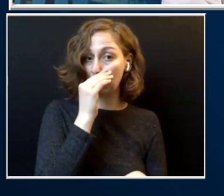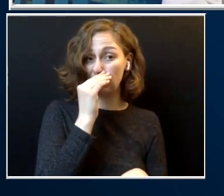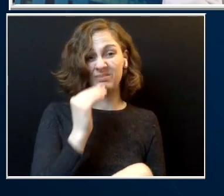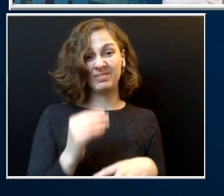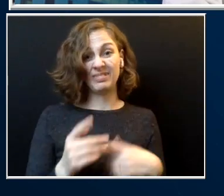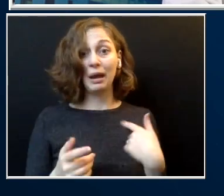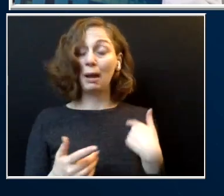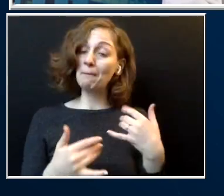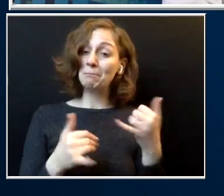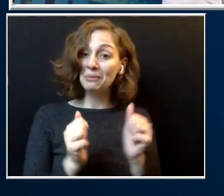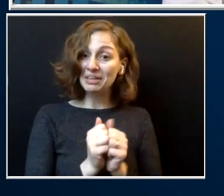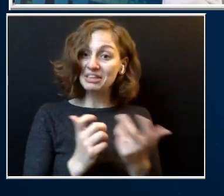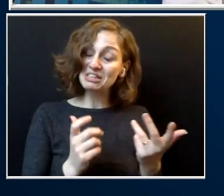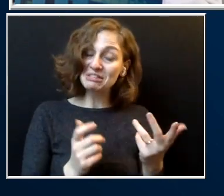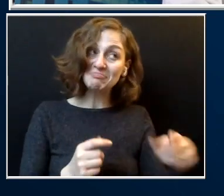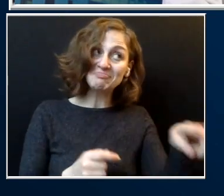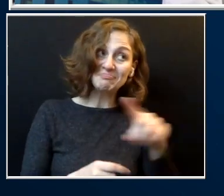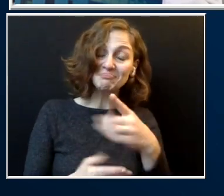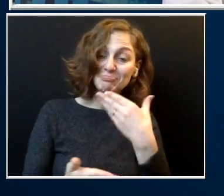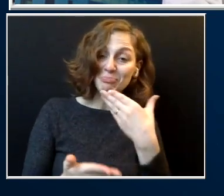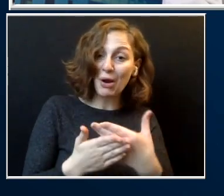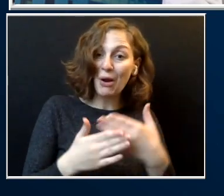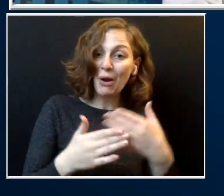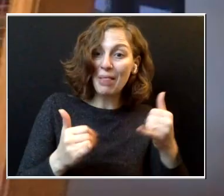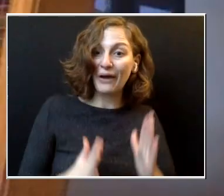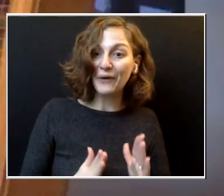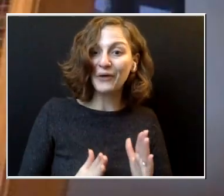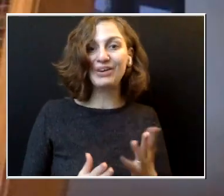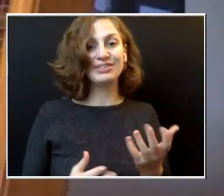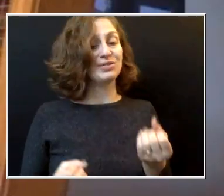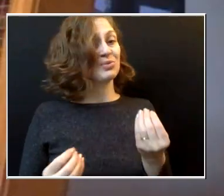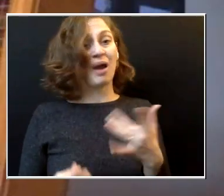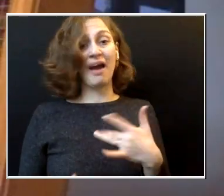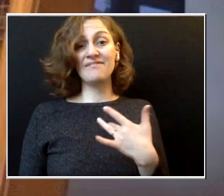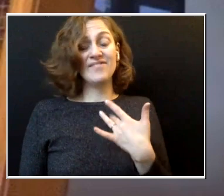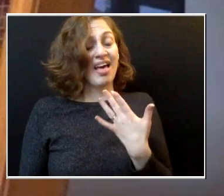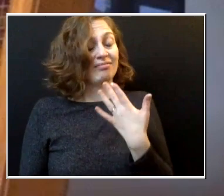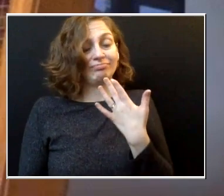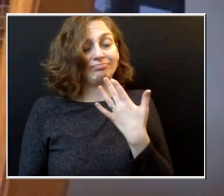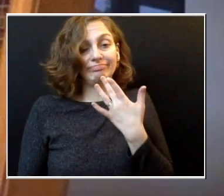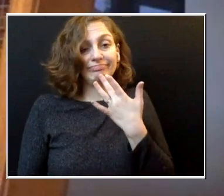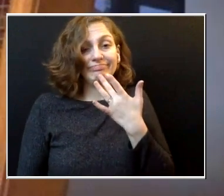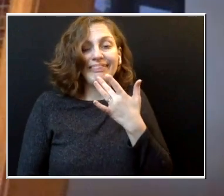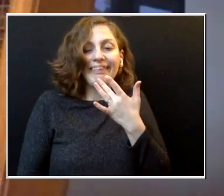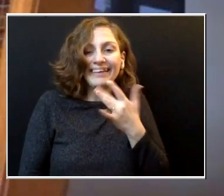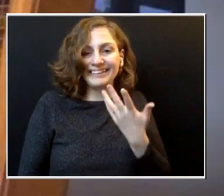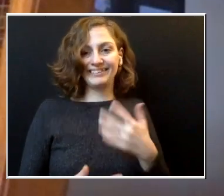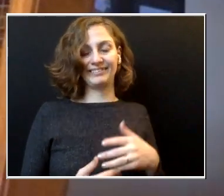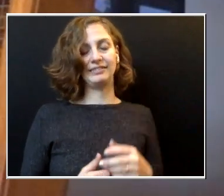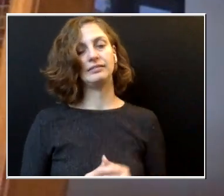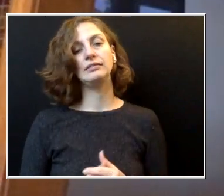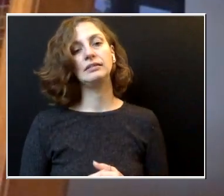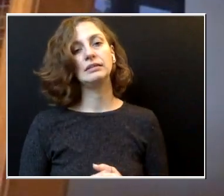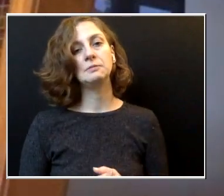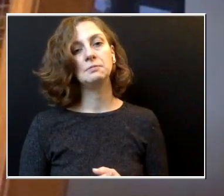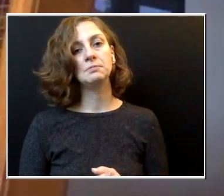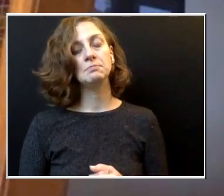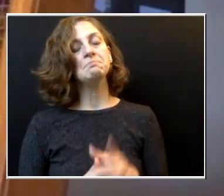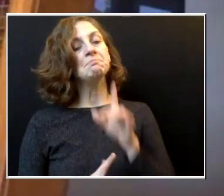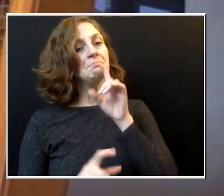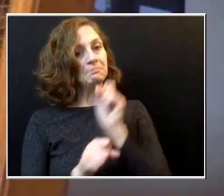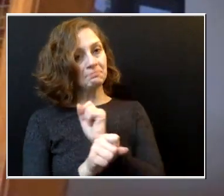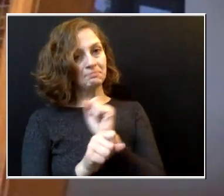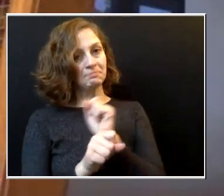awesome. So anyway, I mean, I just feel fortunate, and actually, in March of the year I